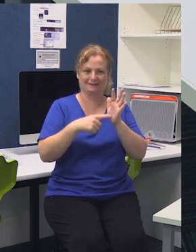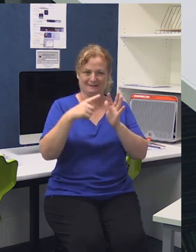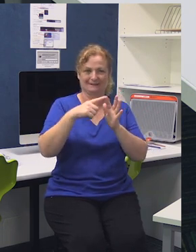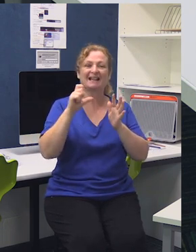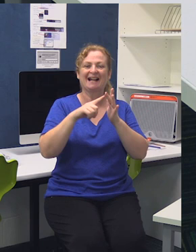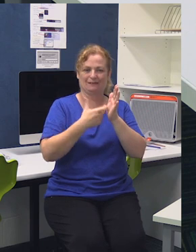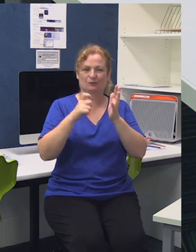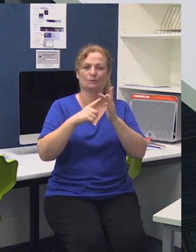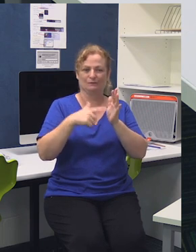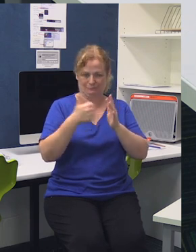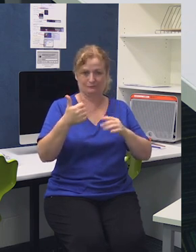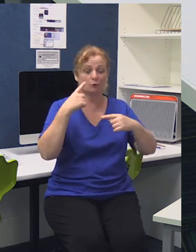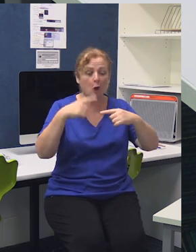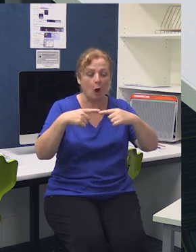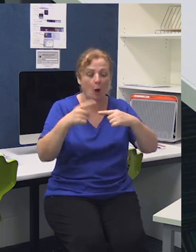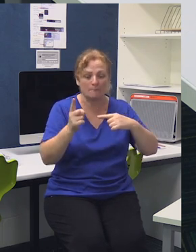incomplete circuit.